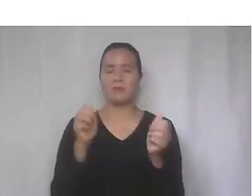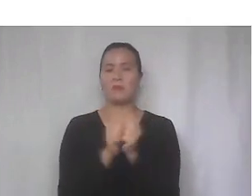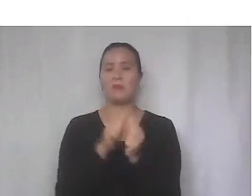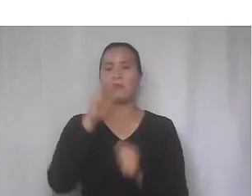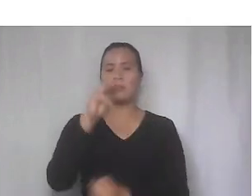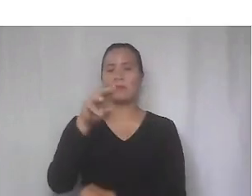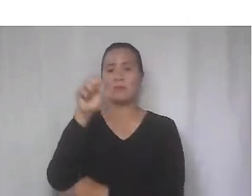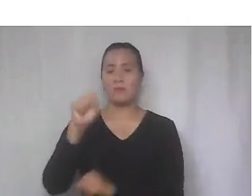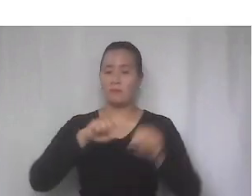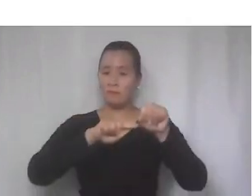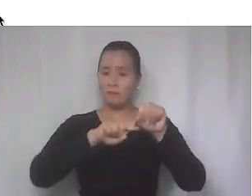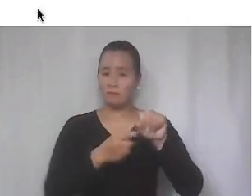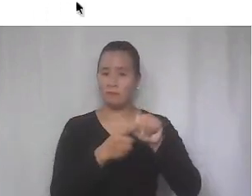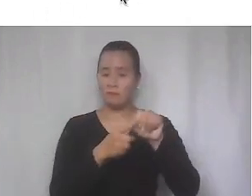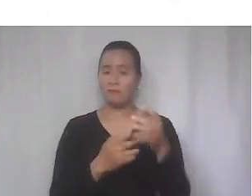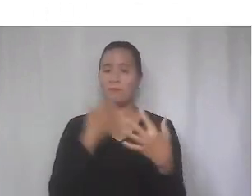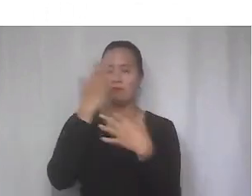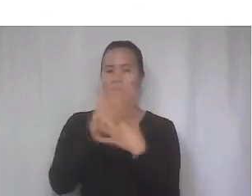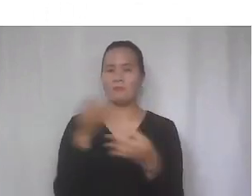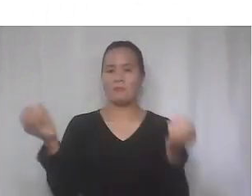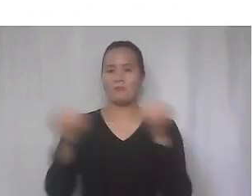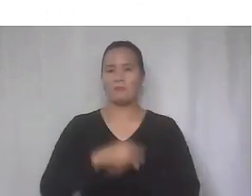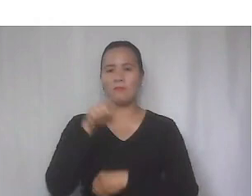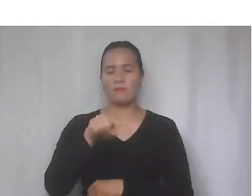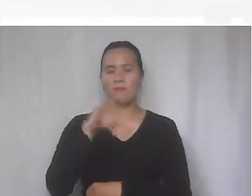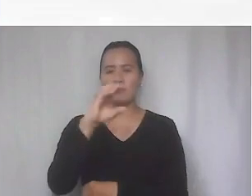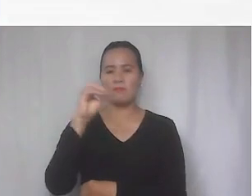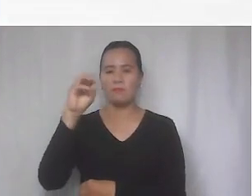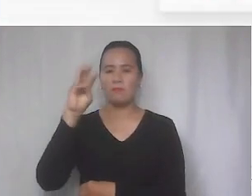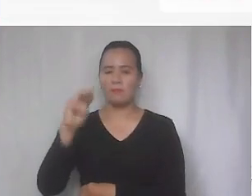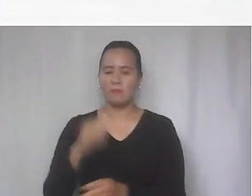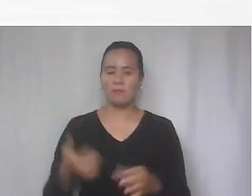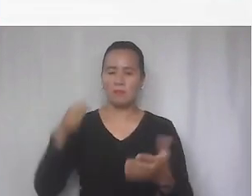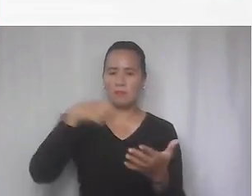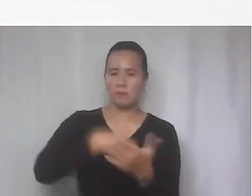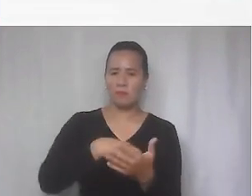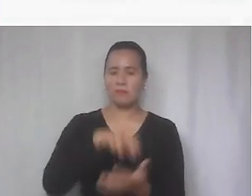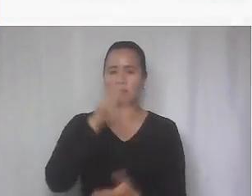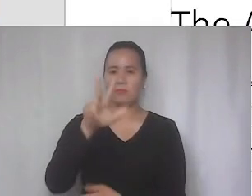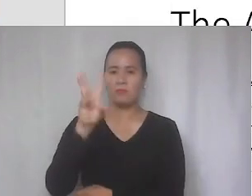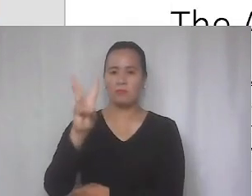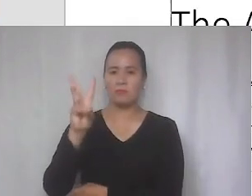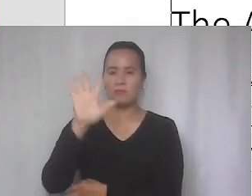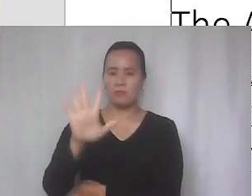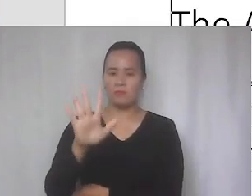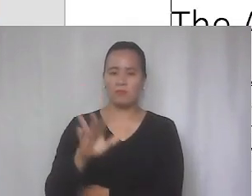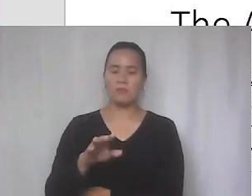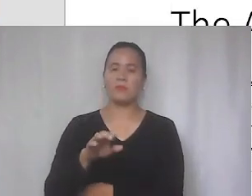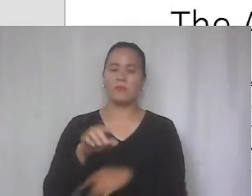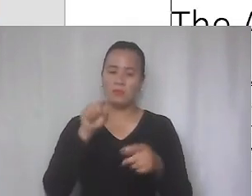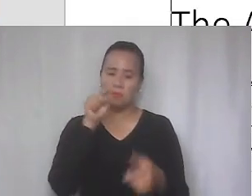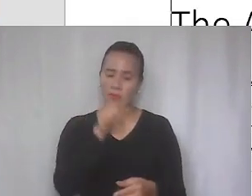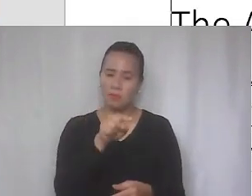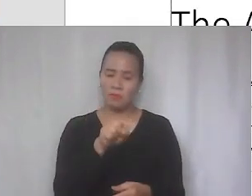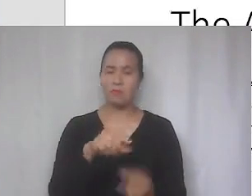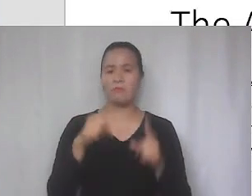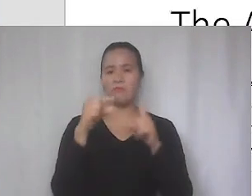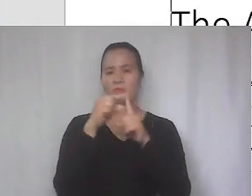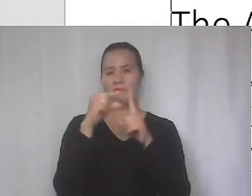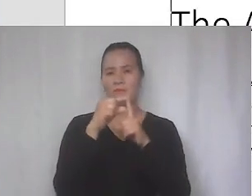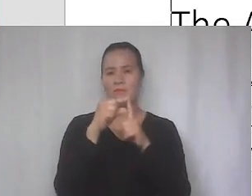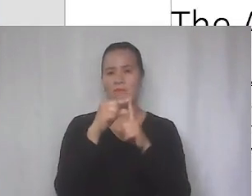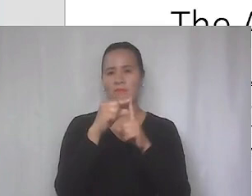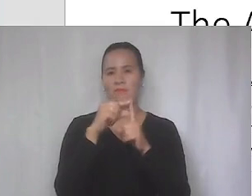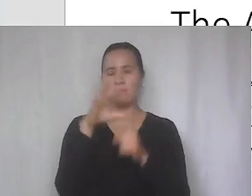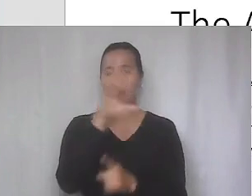to office.com and sign into your Office 365 education account. Click on Word to open a Word document. And now go to the View tab and